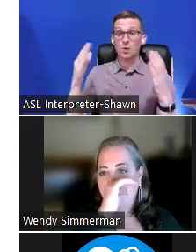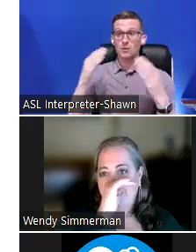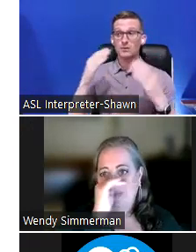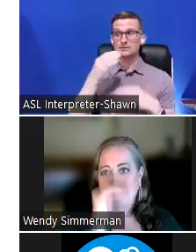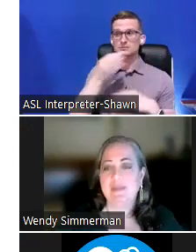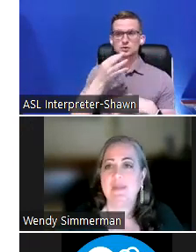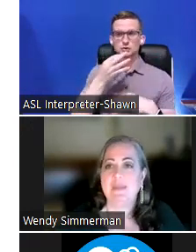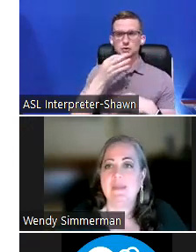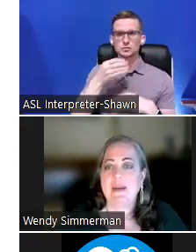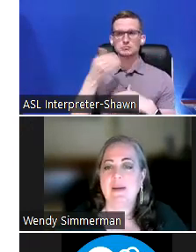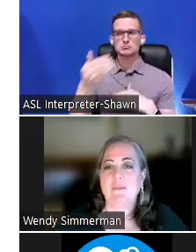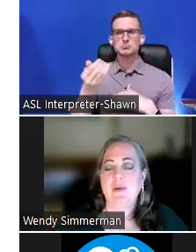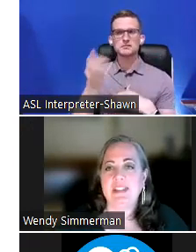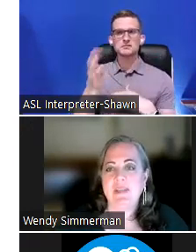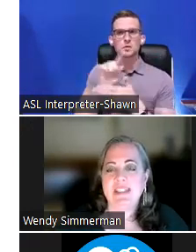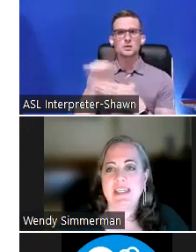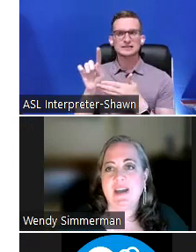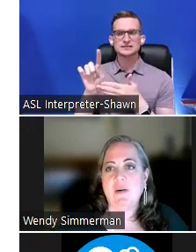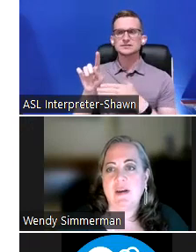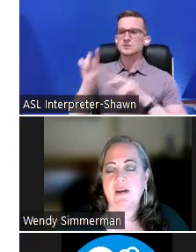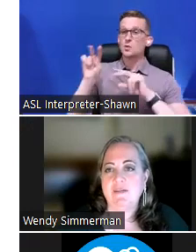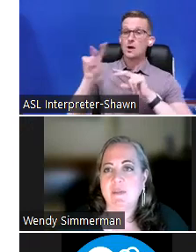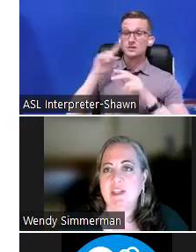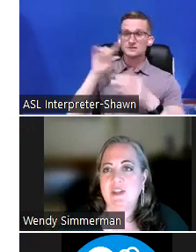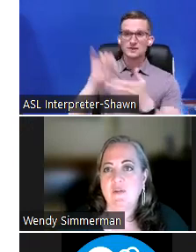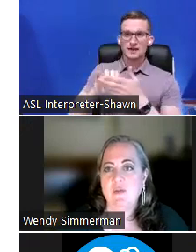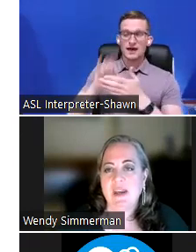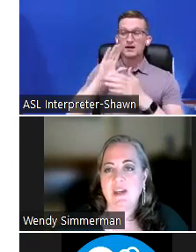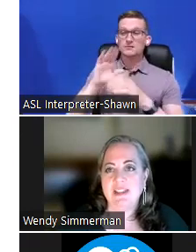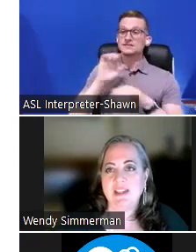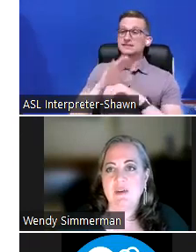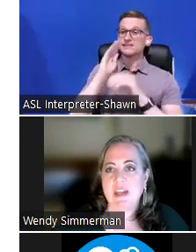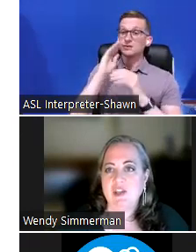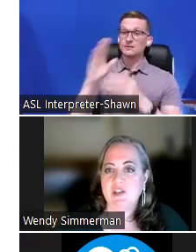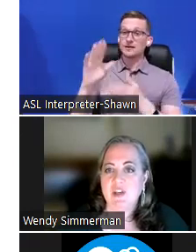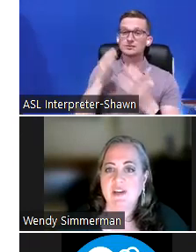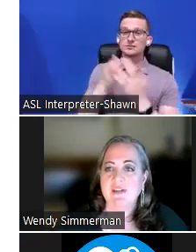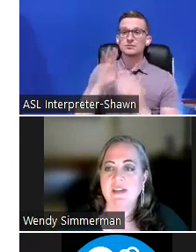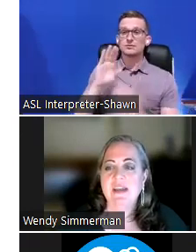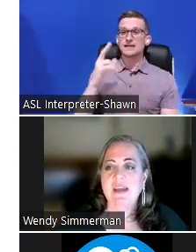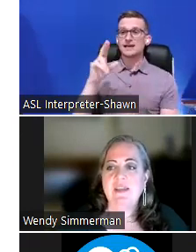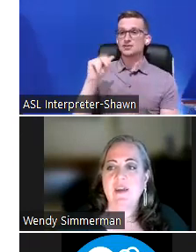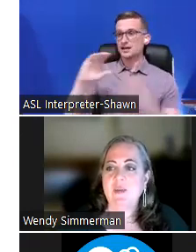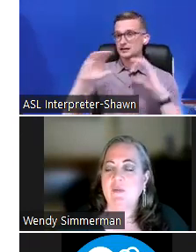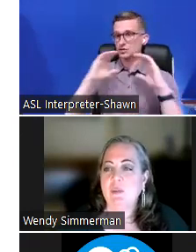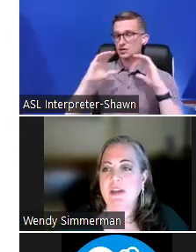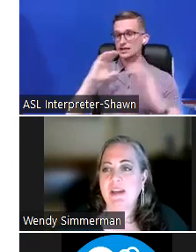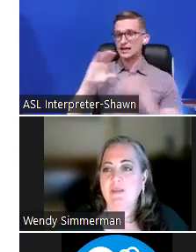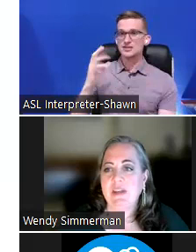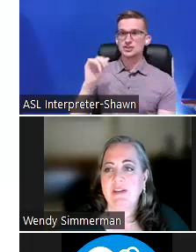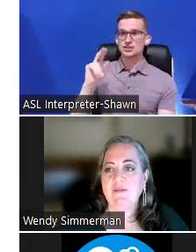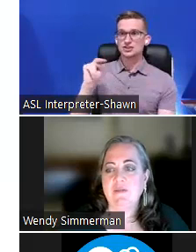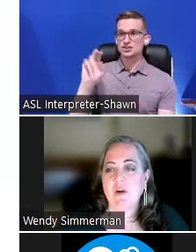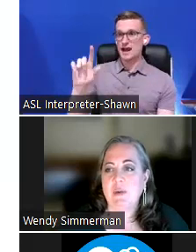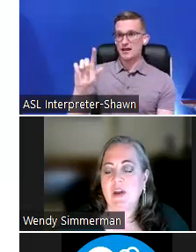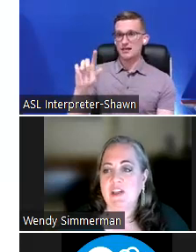that. We'll be sending out information through the BHA's communications channels. That'll be $4.9